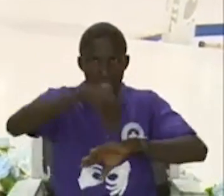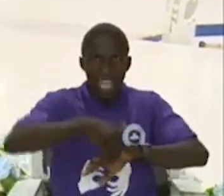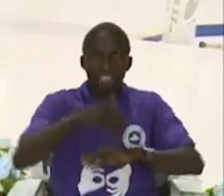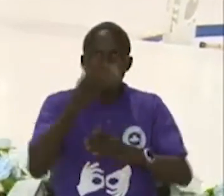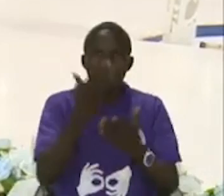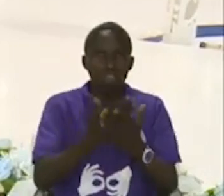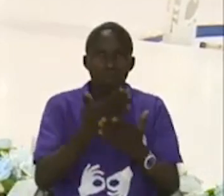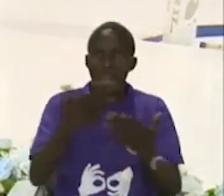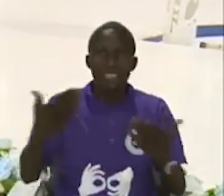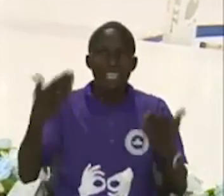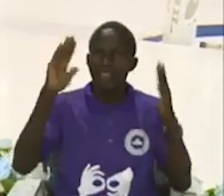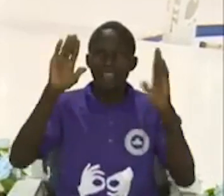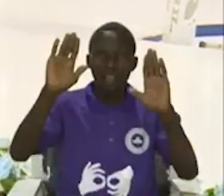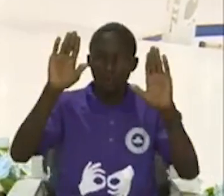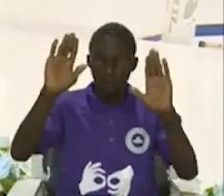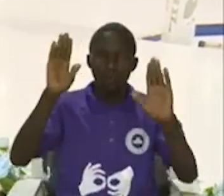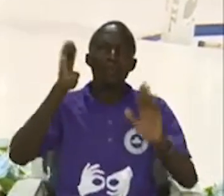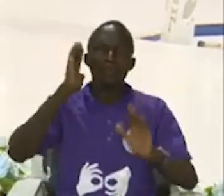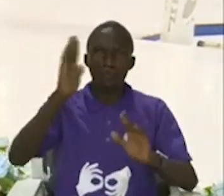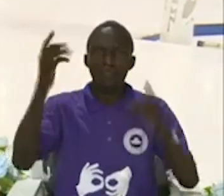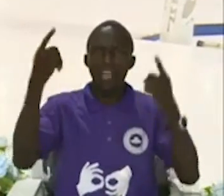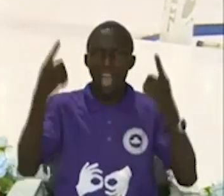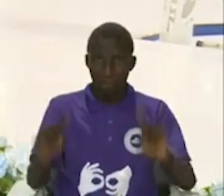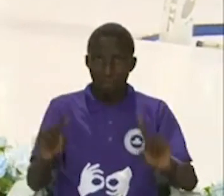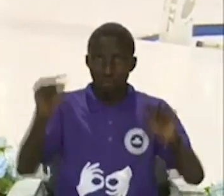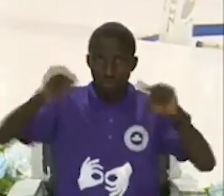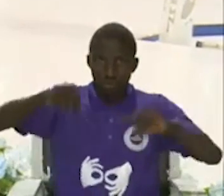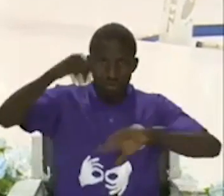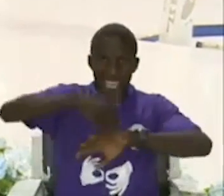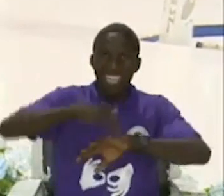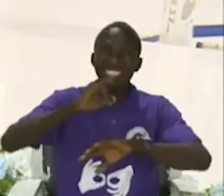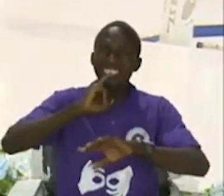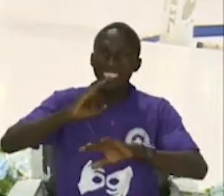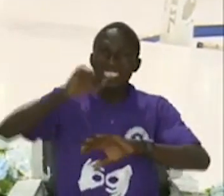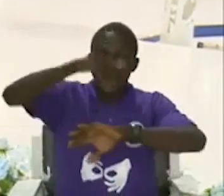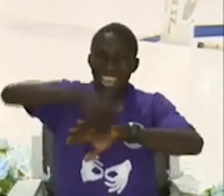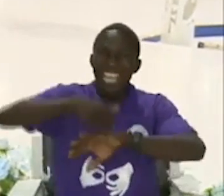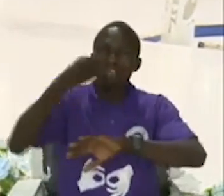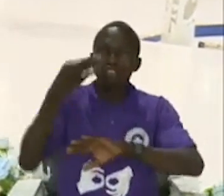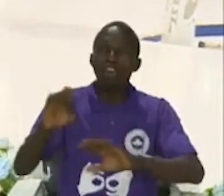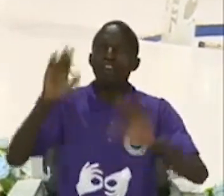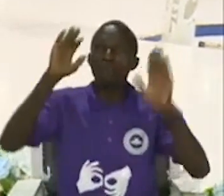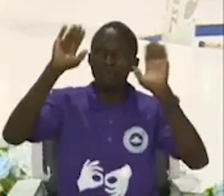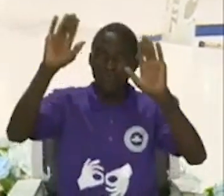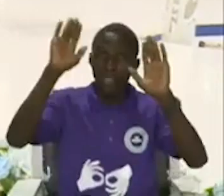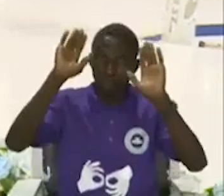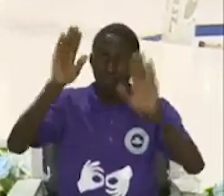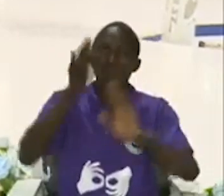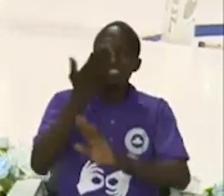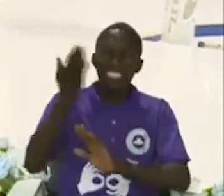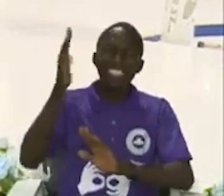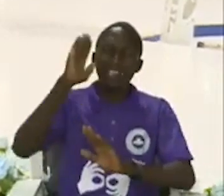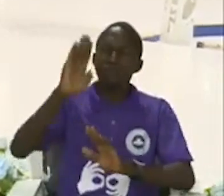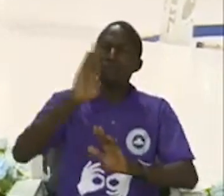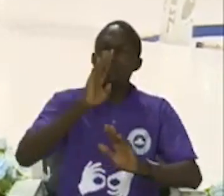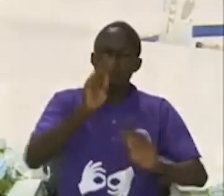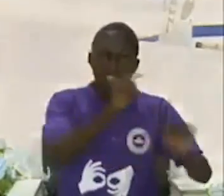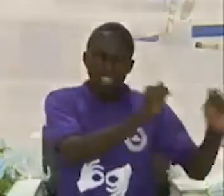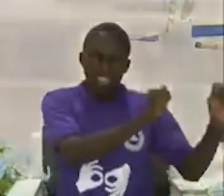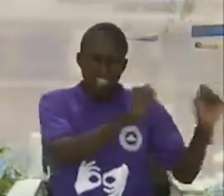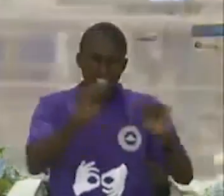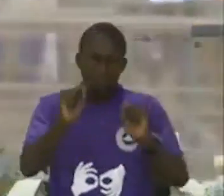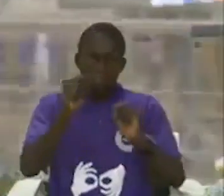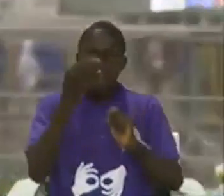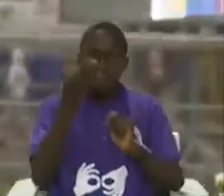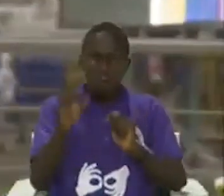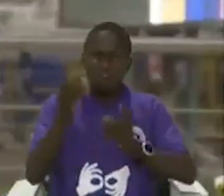happening. It's a night of coronation, where there is going to be a transfer of dominion in the mighty name of